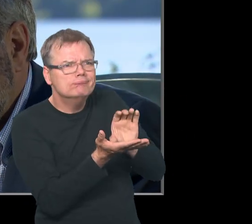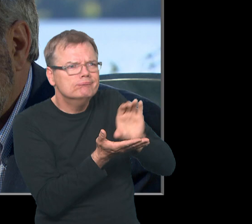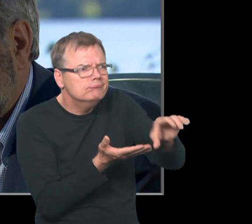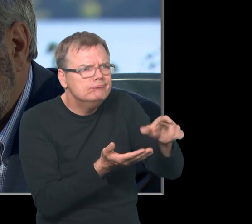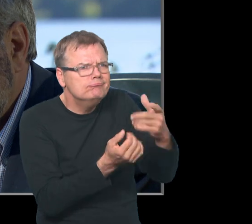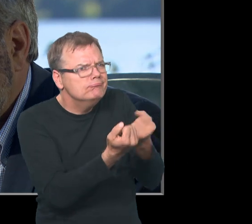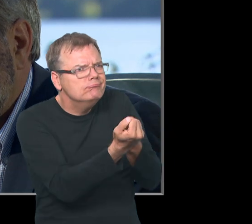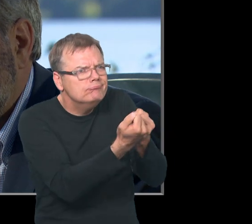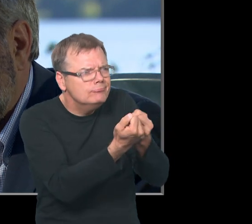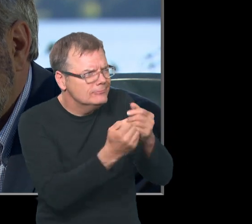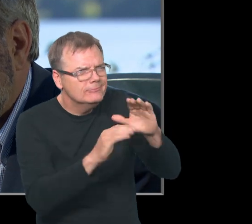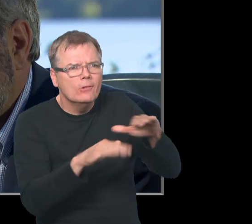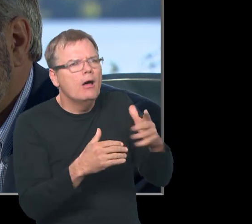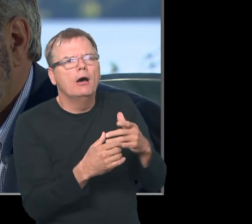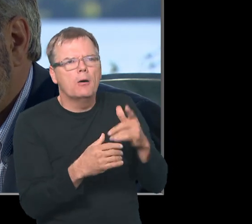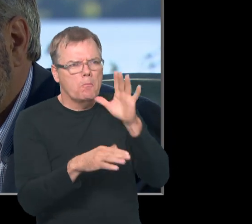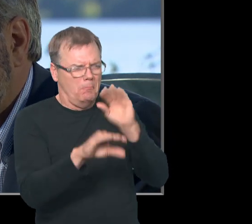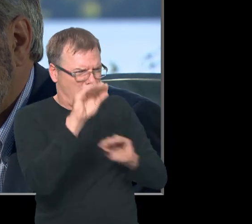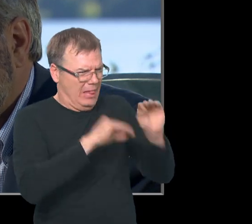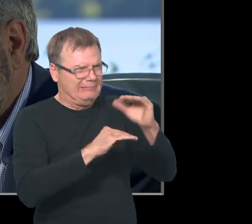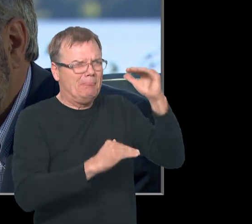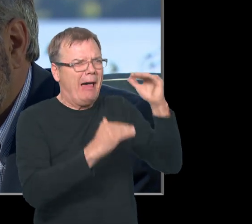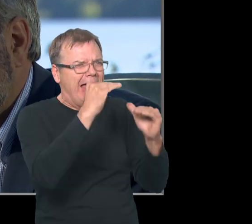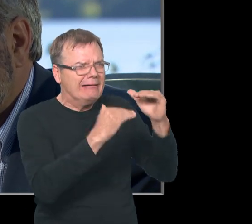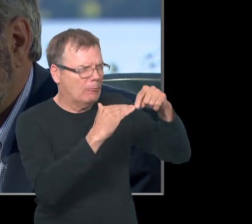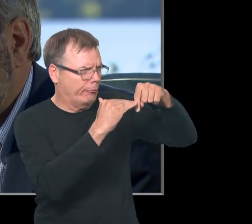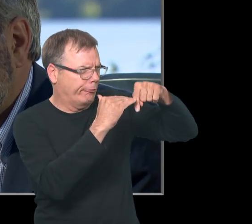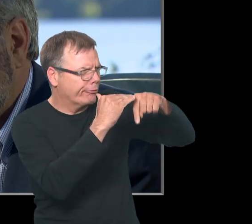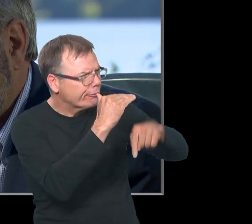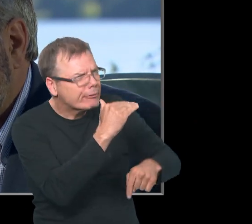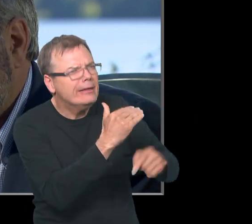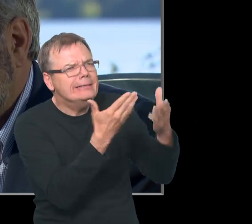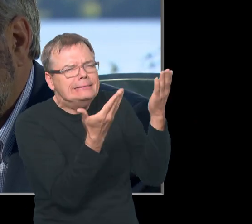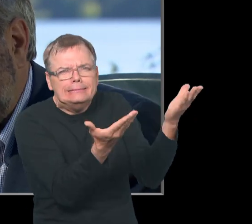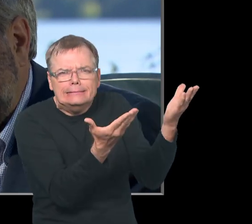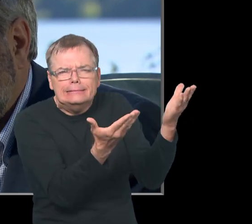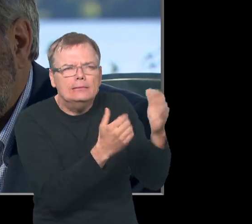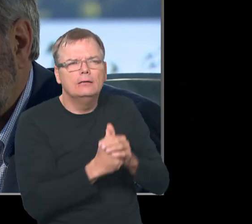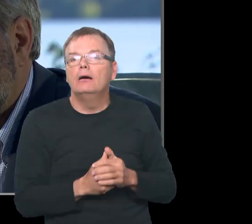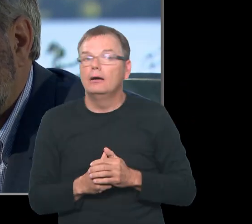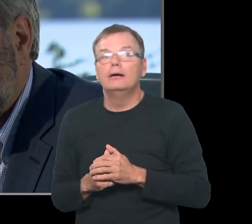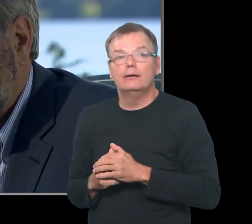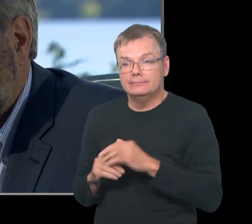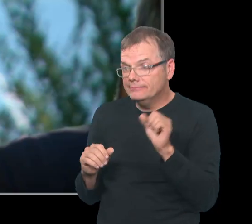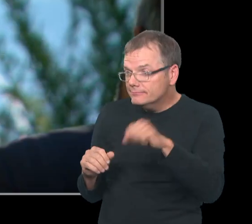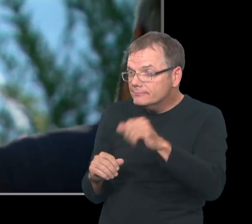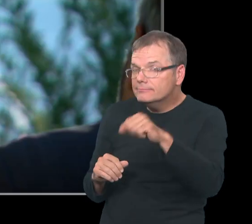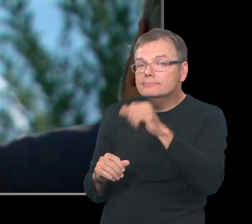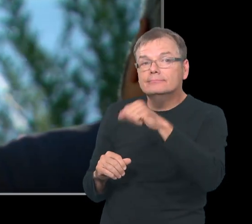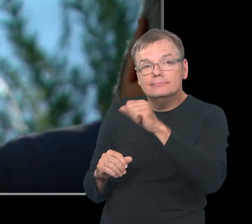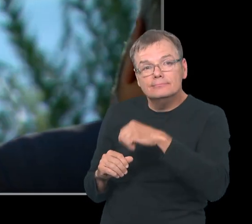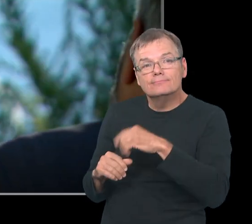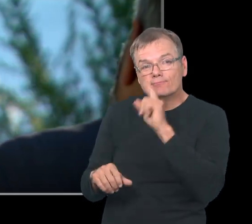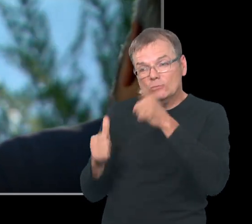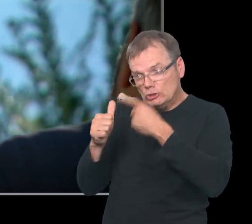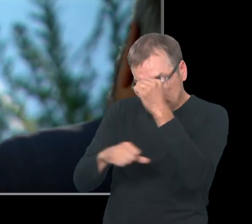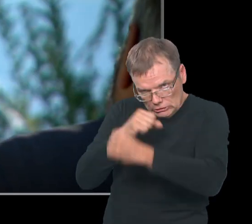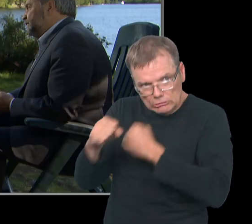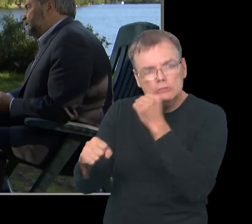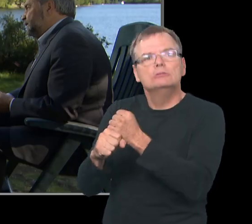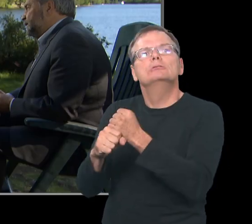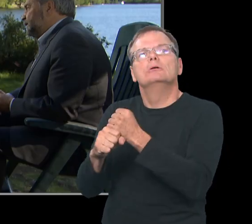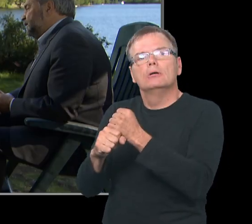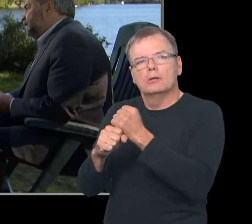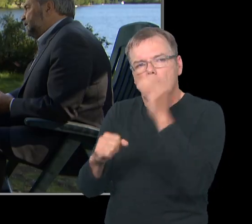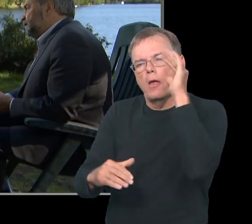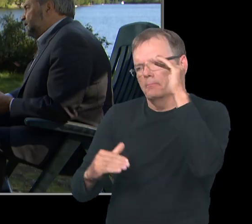deficit. Our first fiscal year will be a balanced budget. We firmly believe in that, and it's something that I will accomplish. But when the